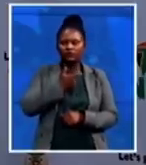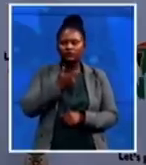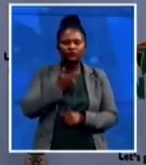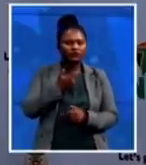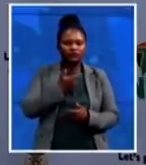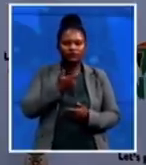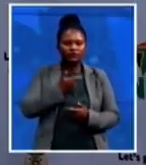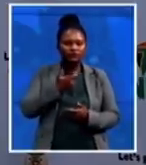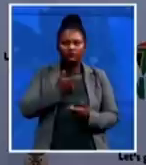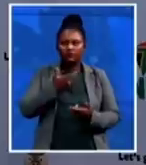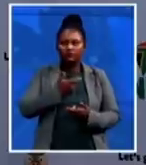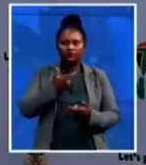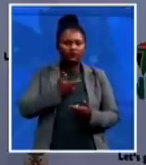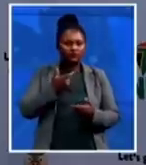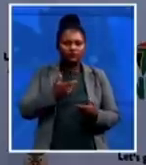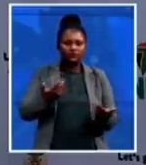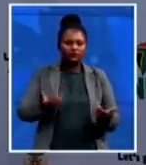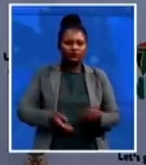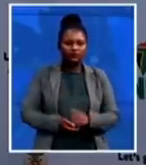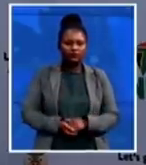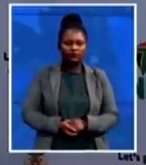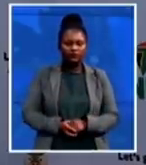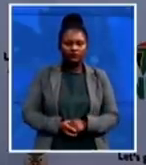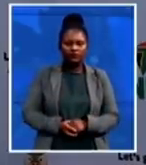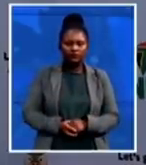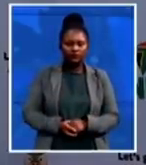All right. Then